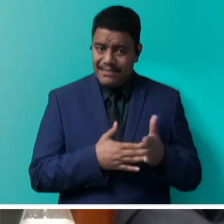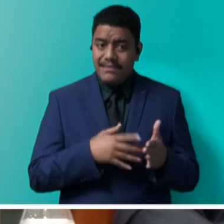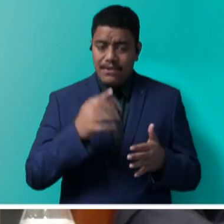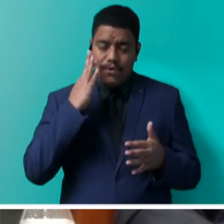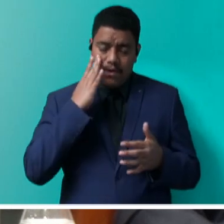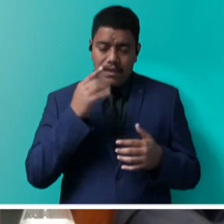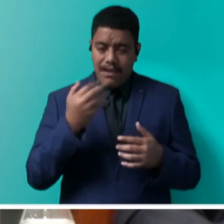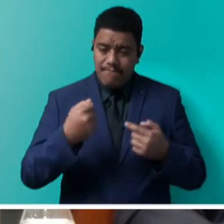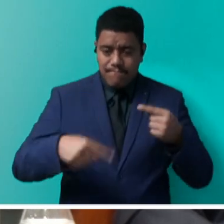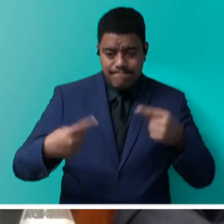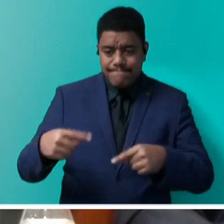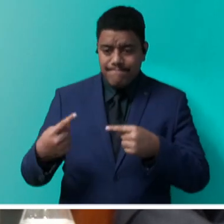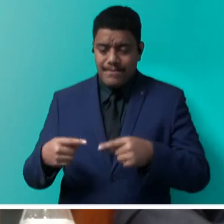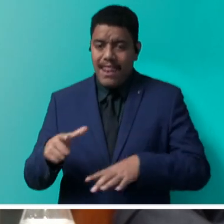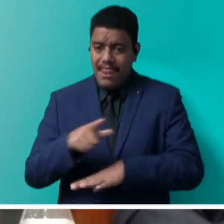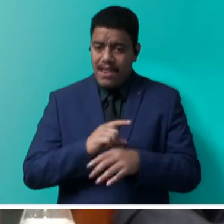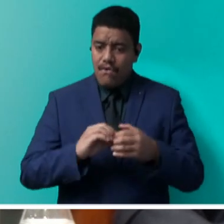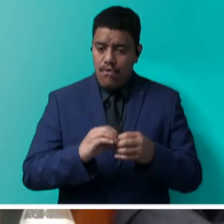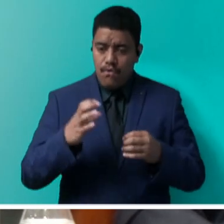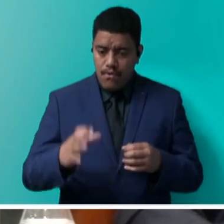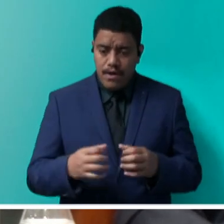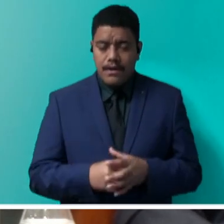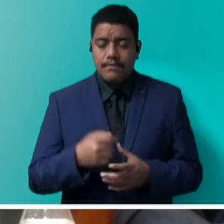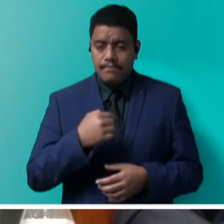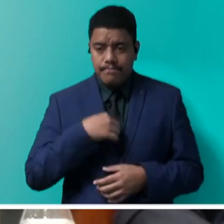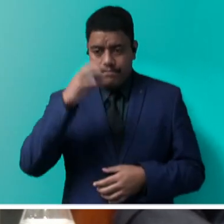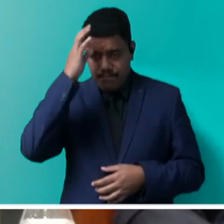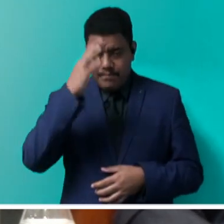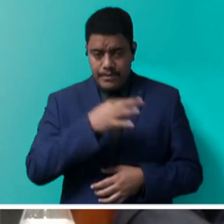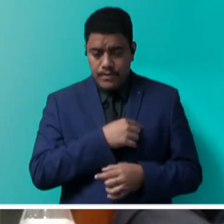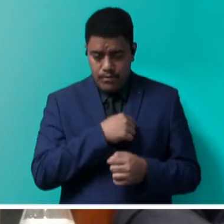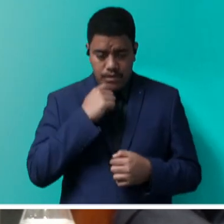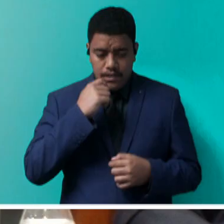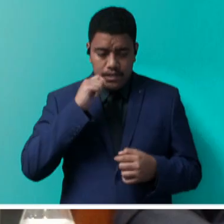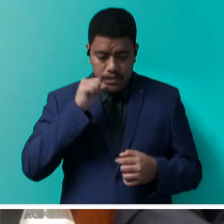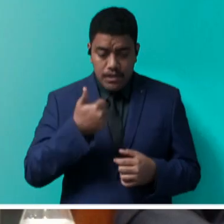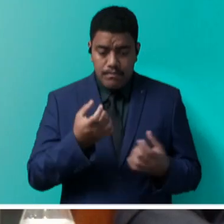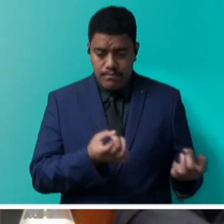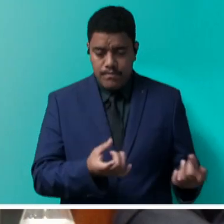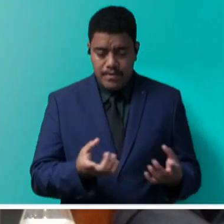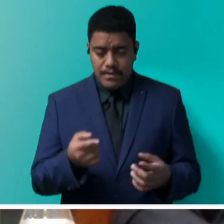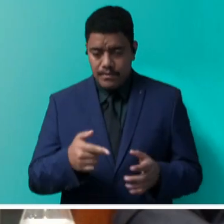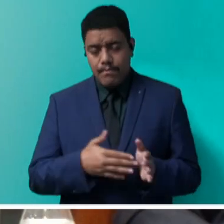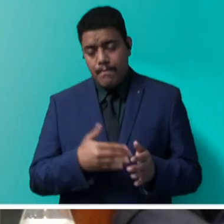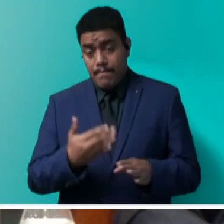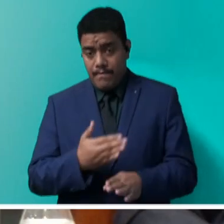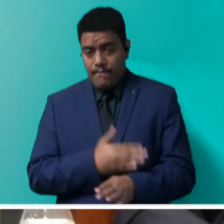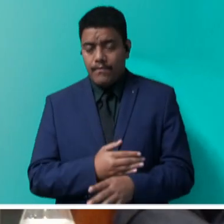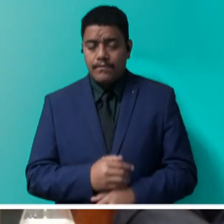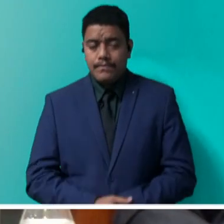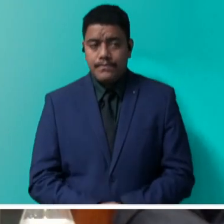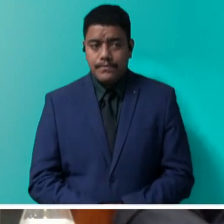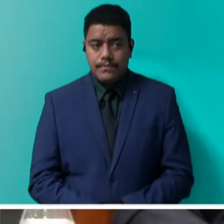some disputes within landowners, and I believe initial preparatory work normally addresses those